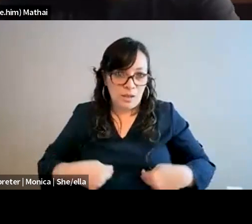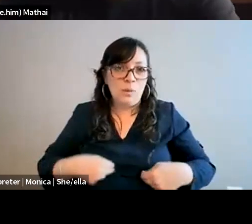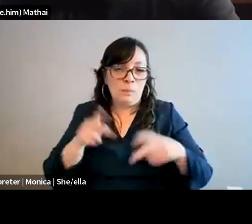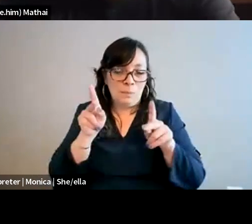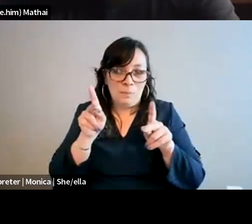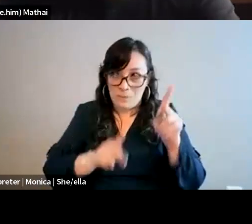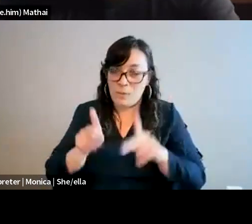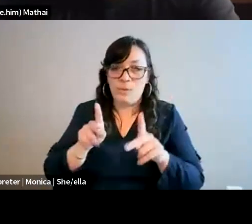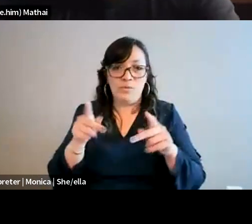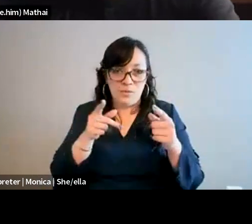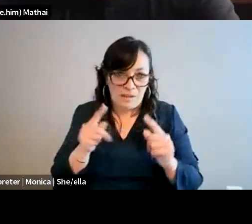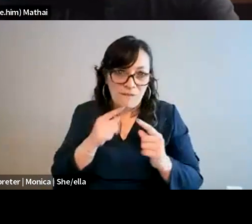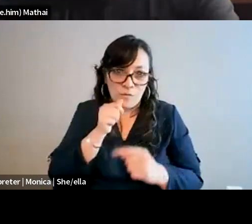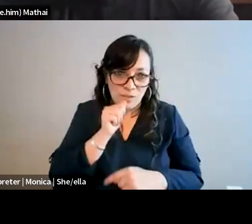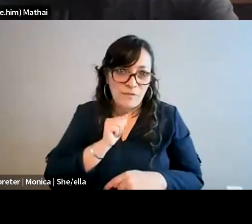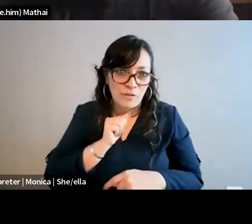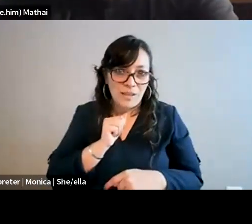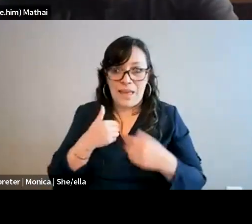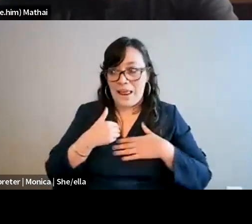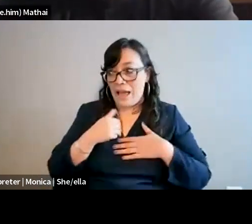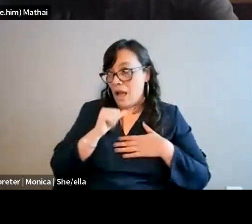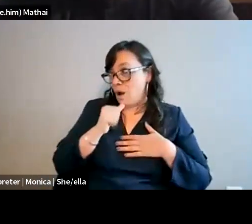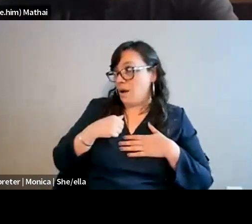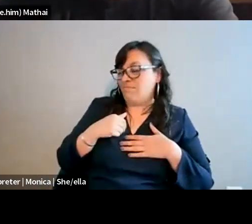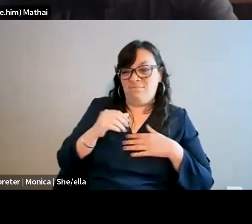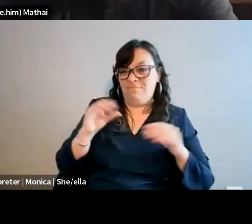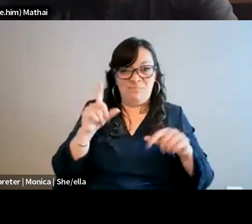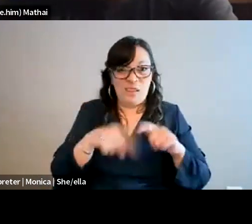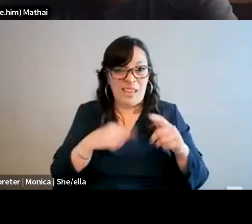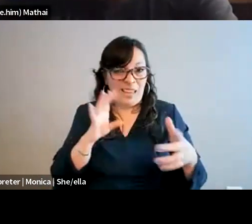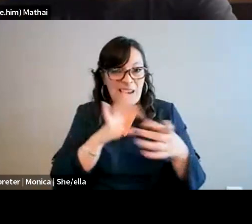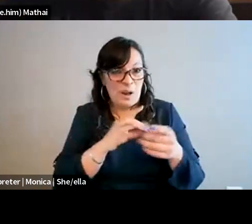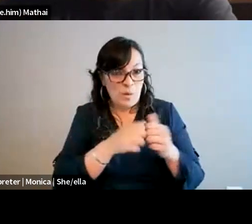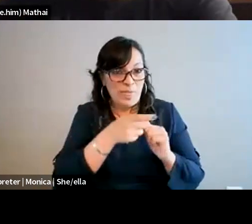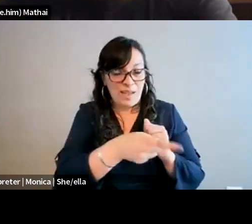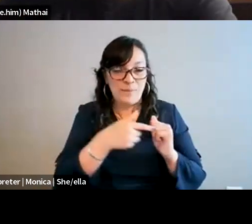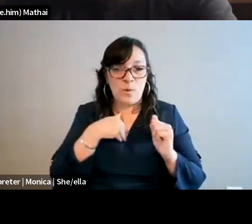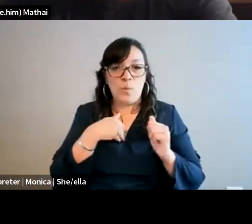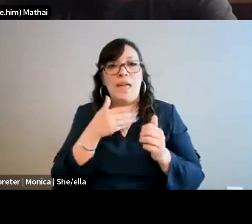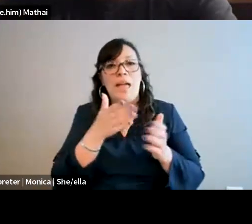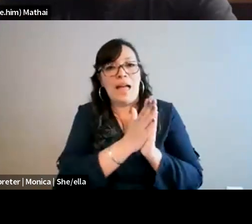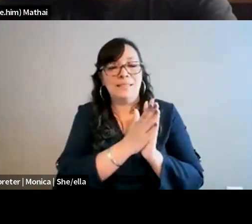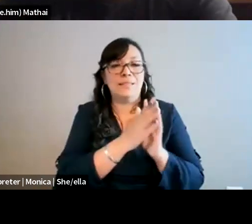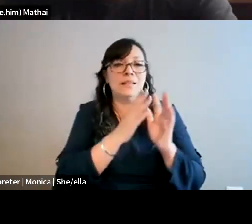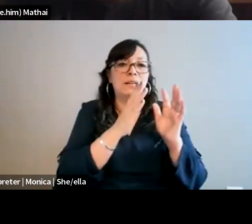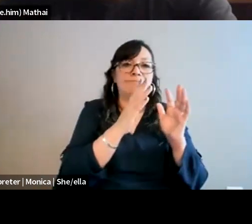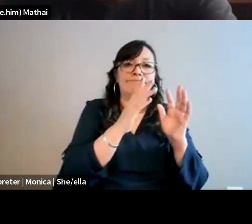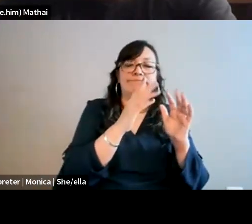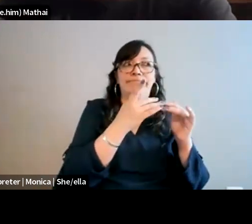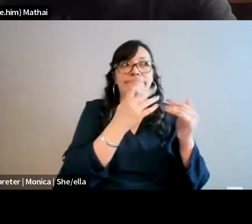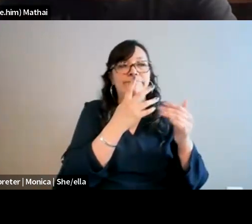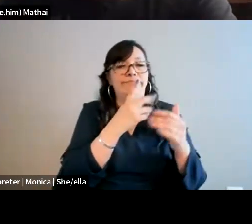their struggles, and our inability to be able to connect with them. So thank you so much for that. I would